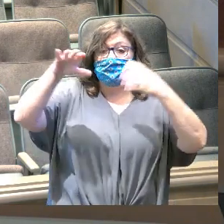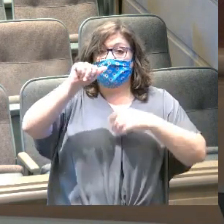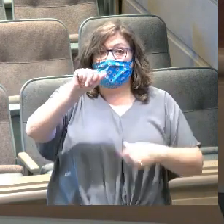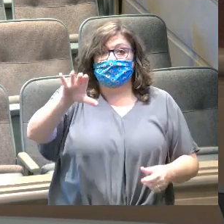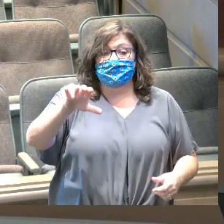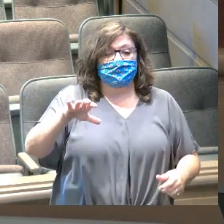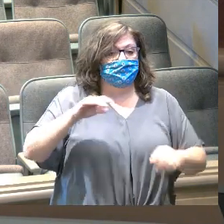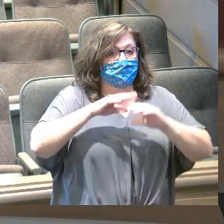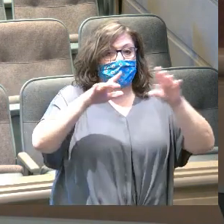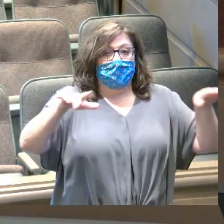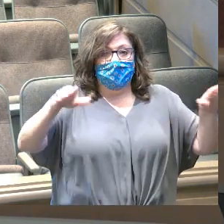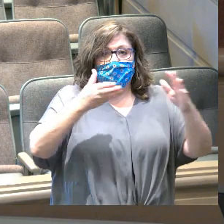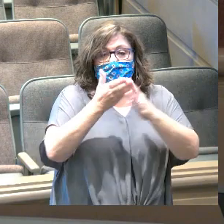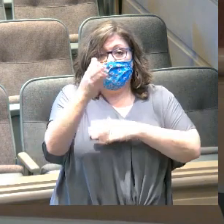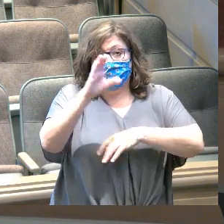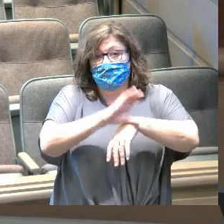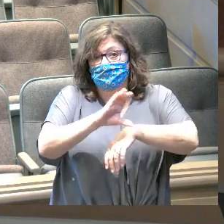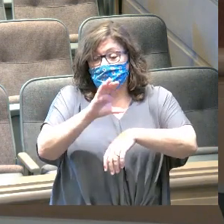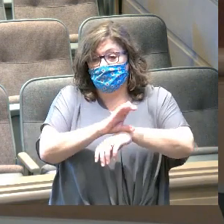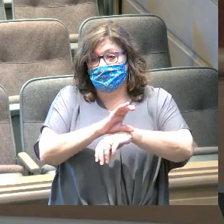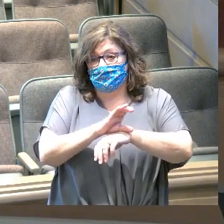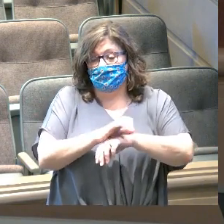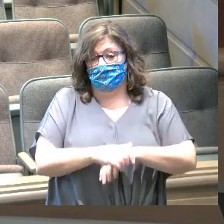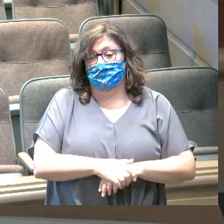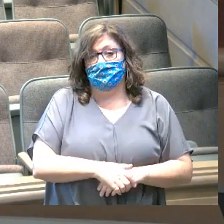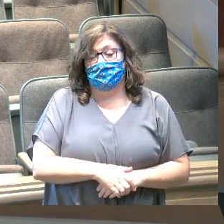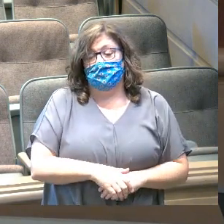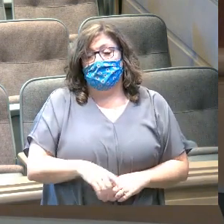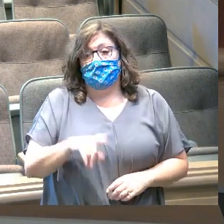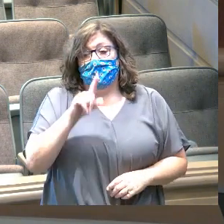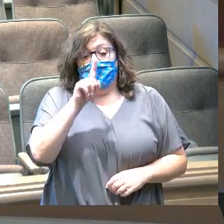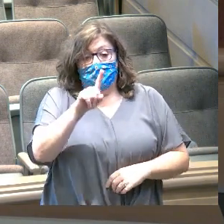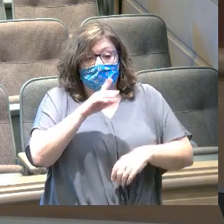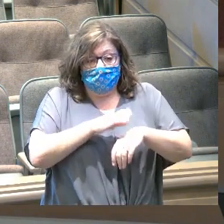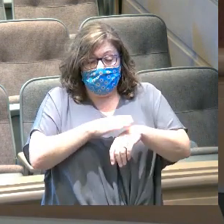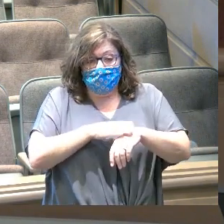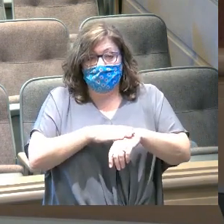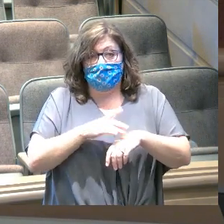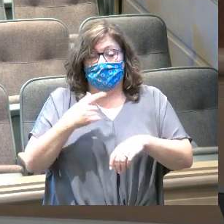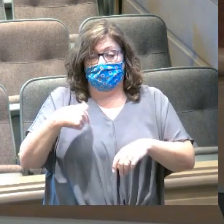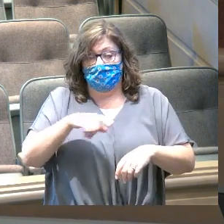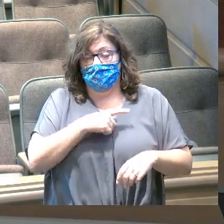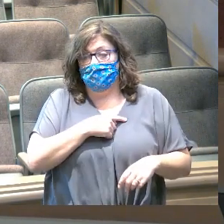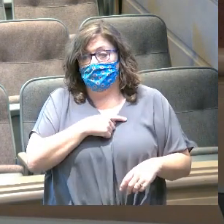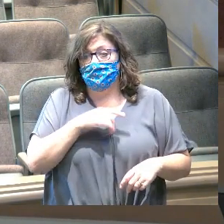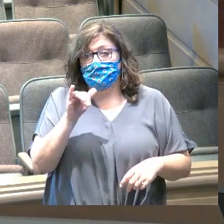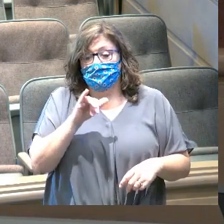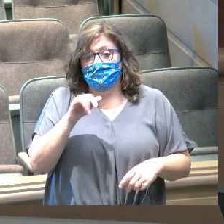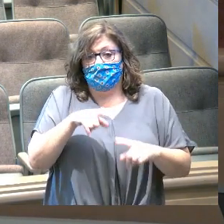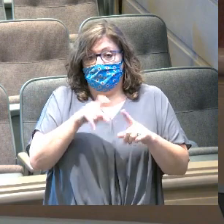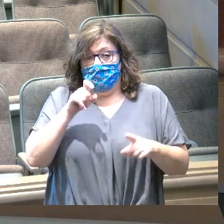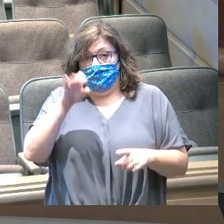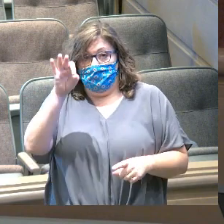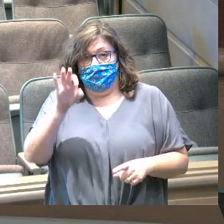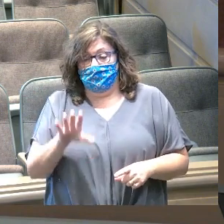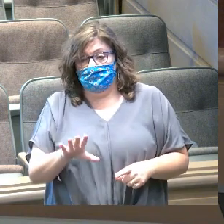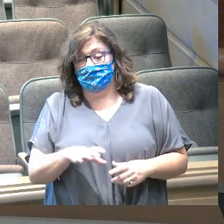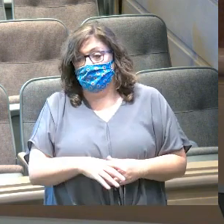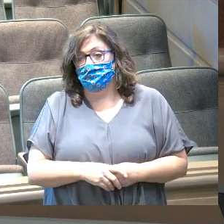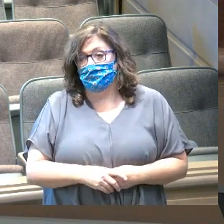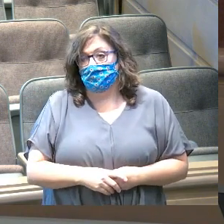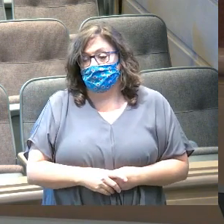circulated throughout the sanctuary. And one precaution that was recommended by one of the ministers this morning is